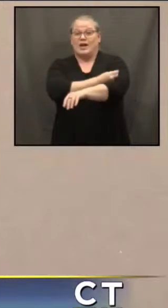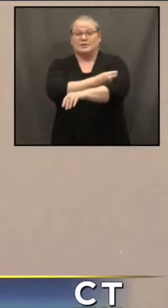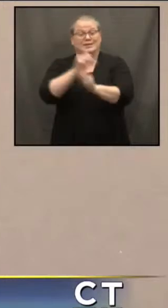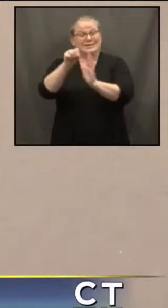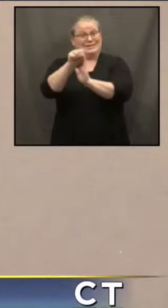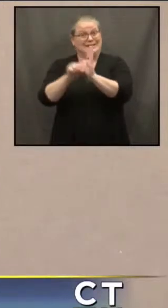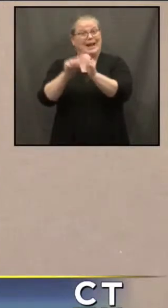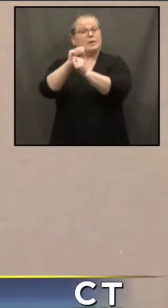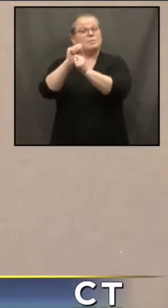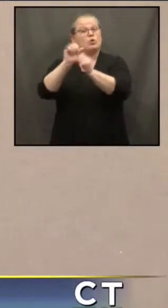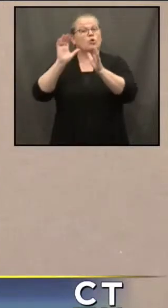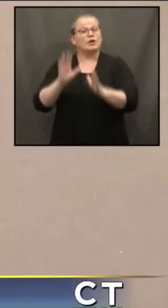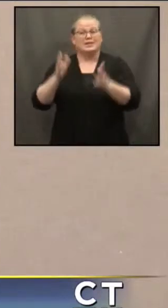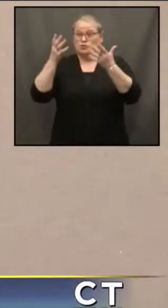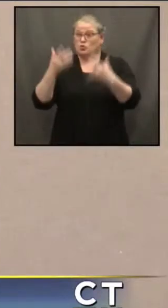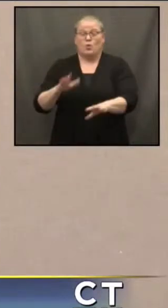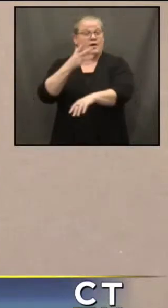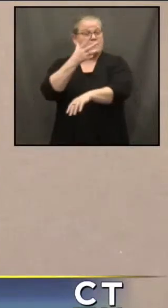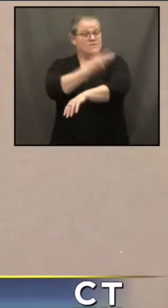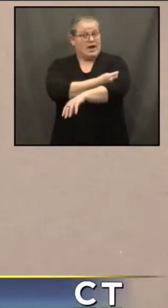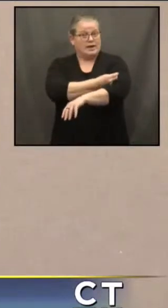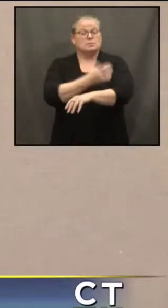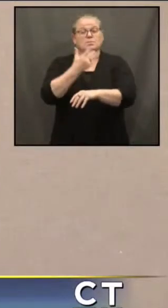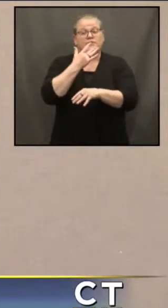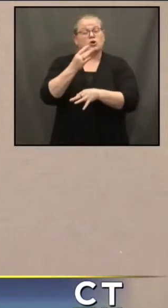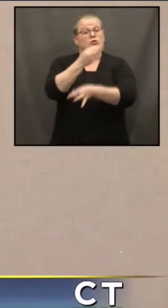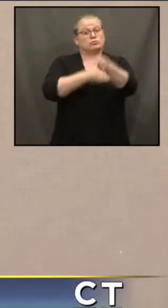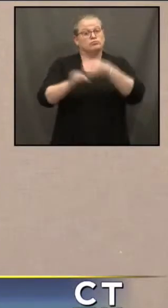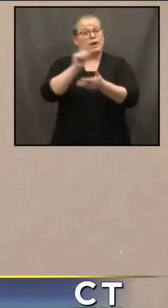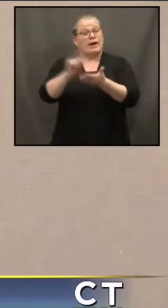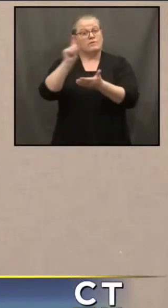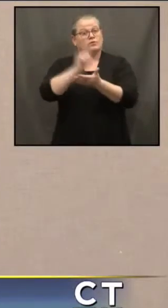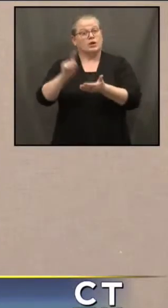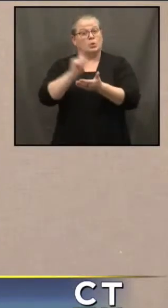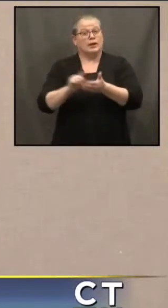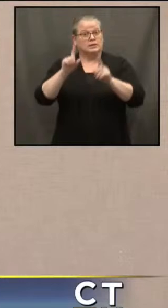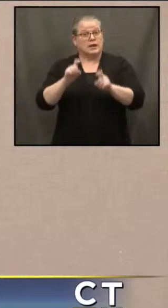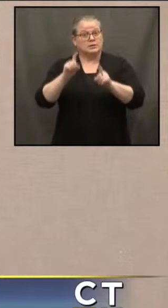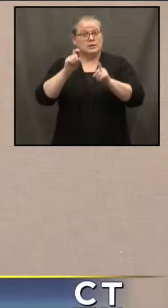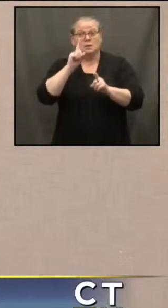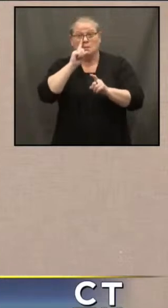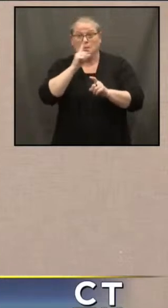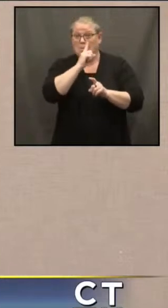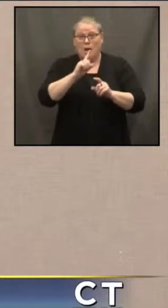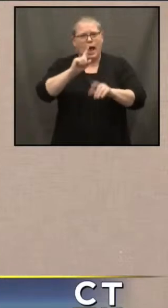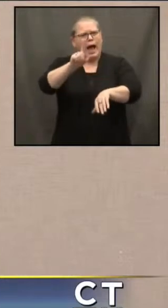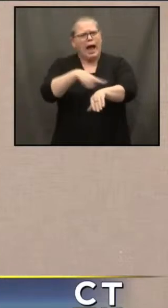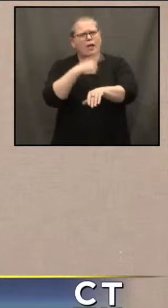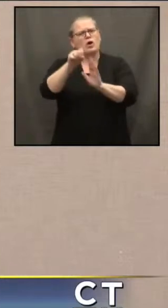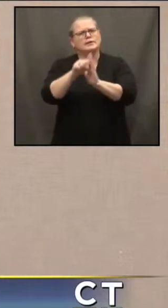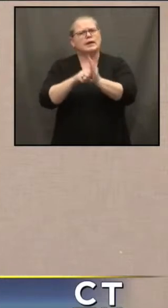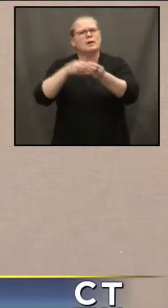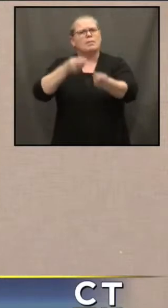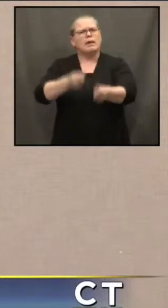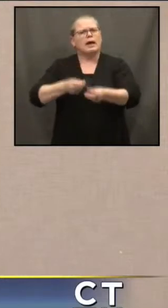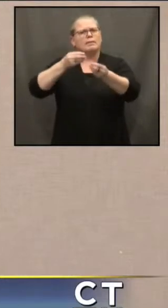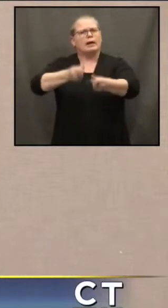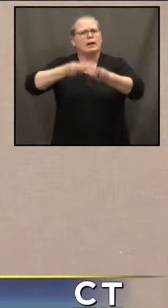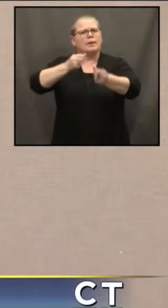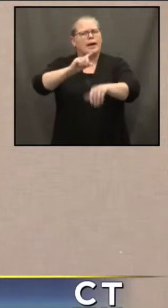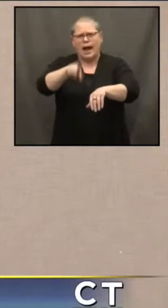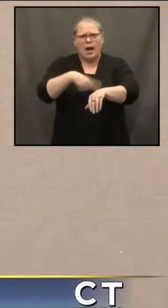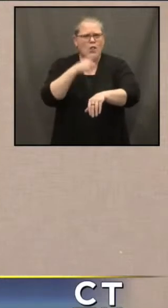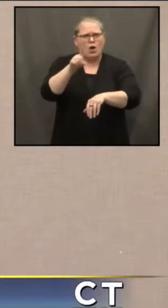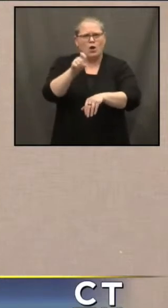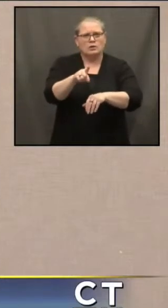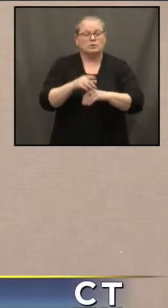that we will continue to cover the testing for those who opt to do that rather than get vaccinated among state employees as long as the public health